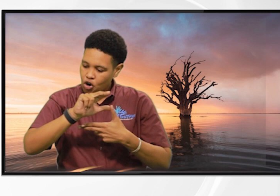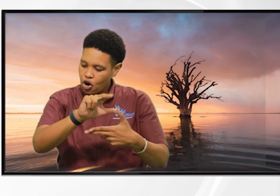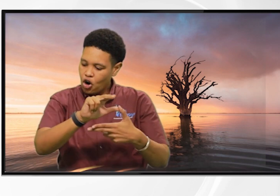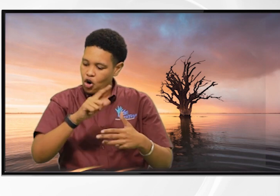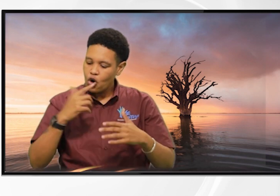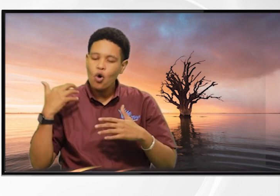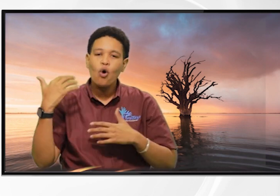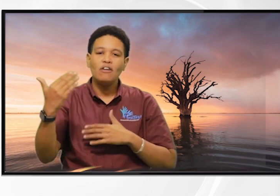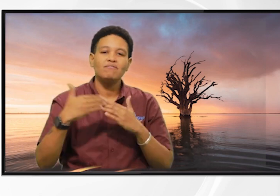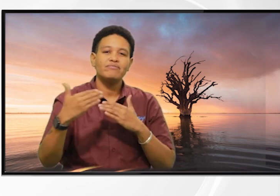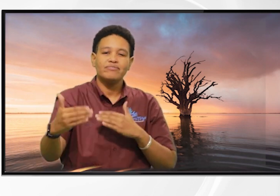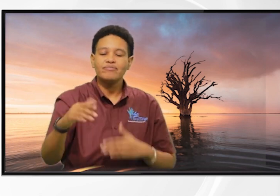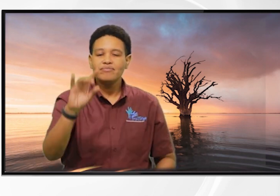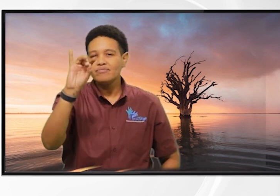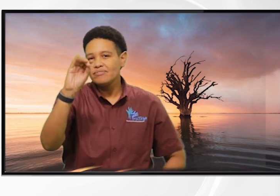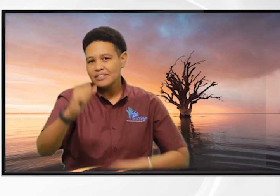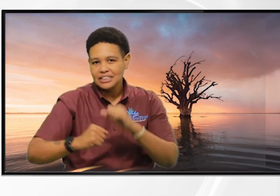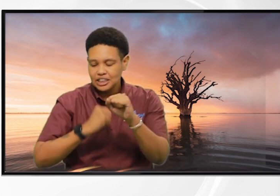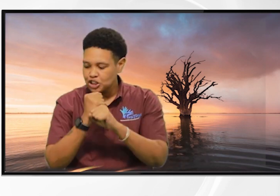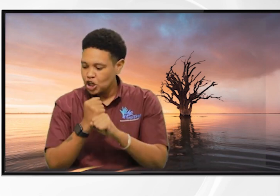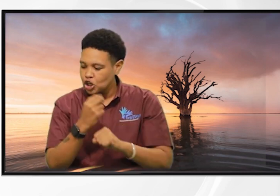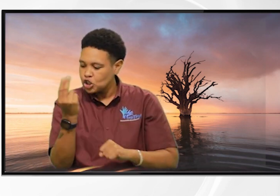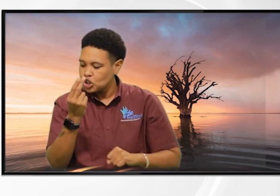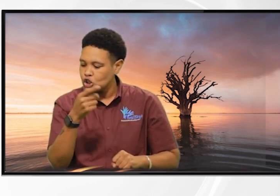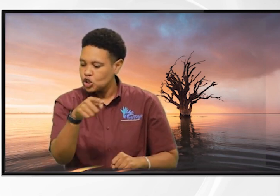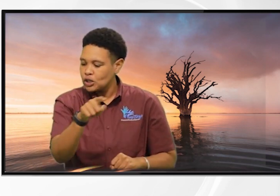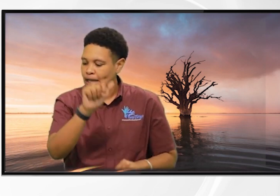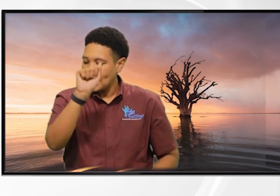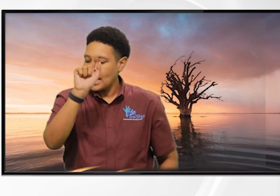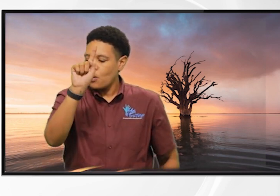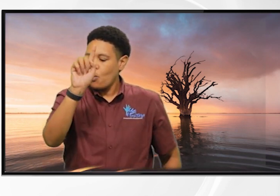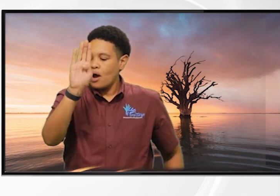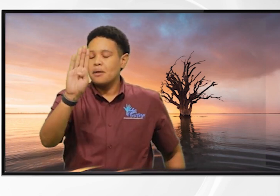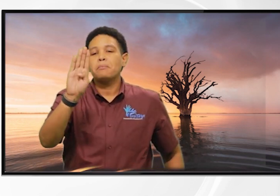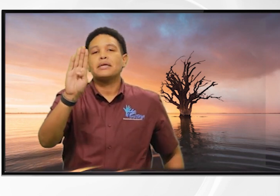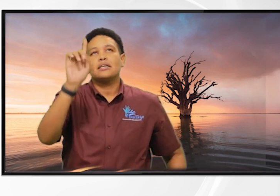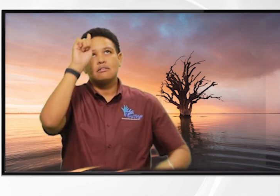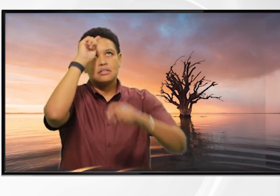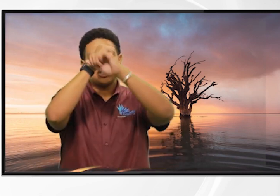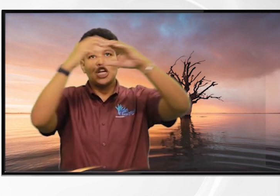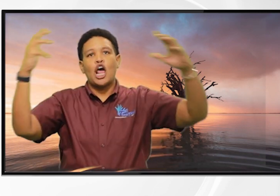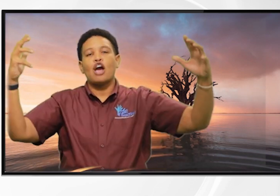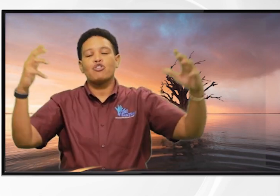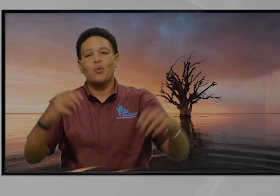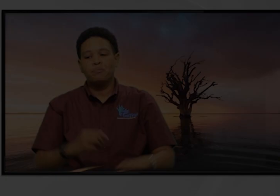over the next 80 years using the A1B scenario.